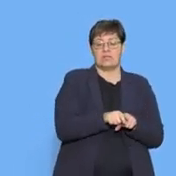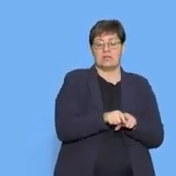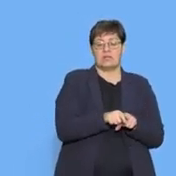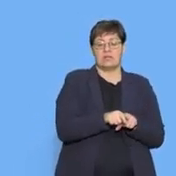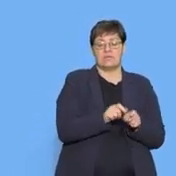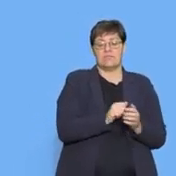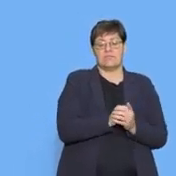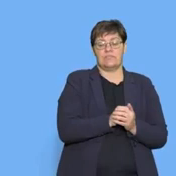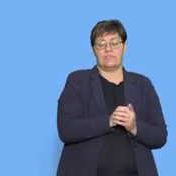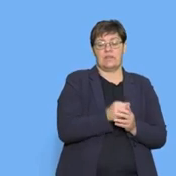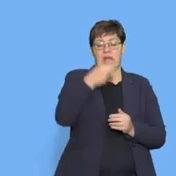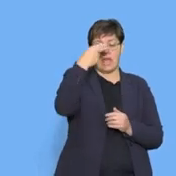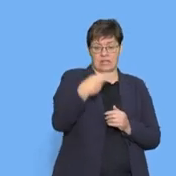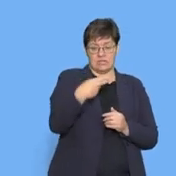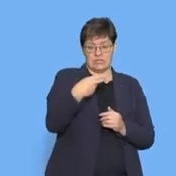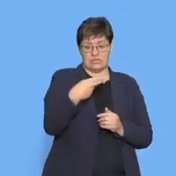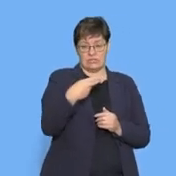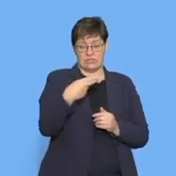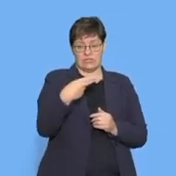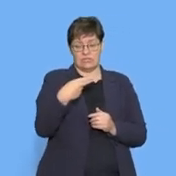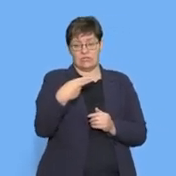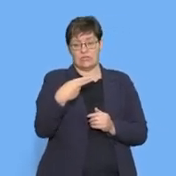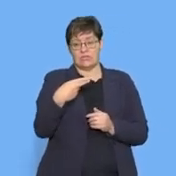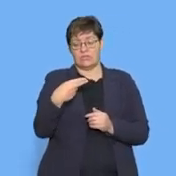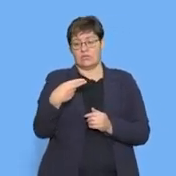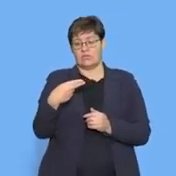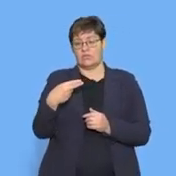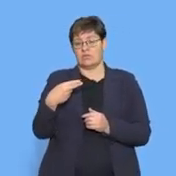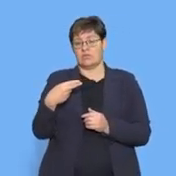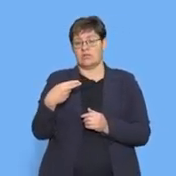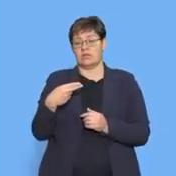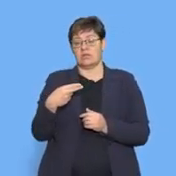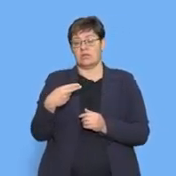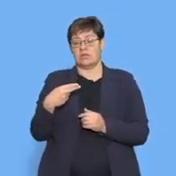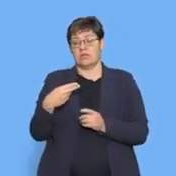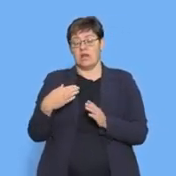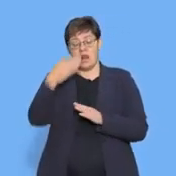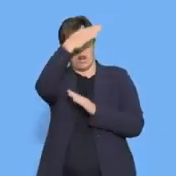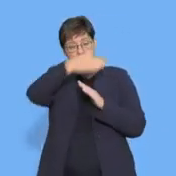So it's going to be H, and the hypotenuse in that